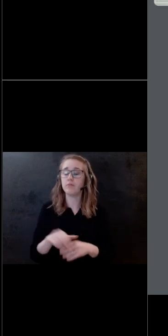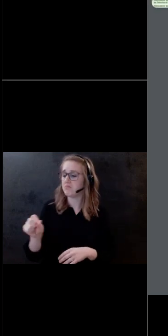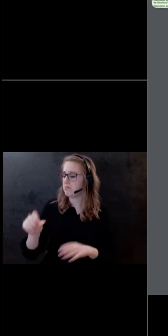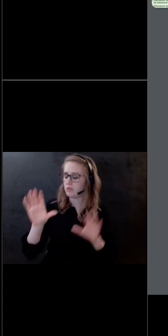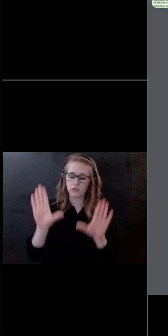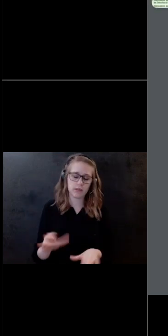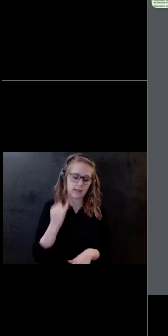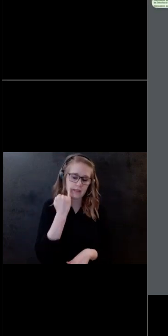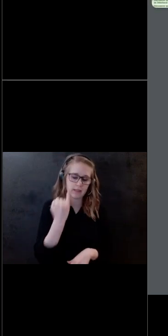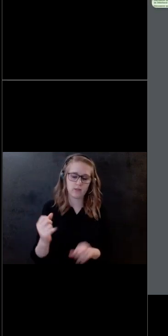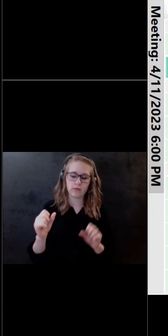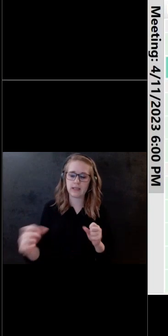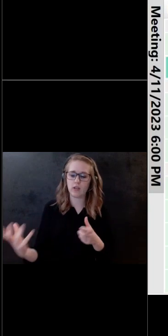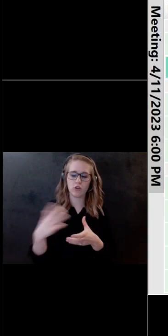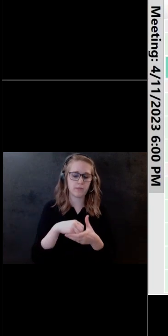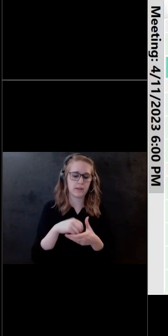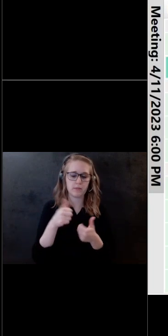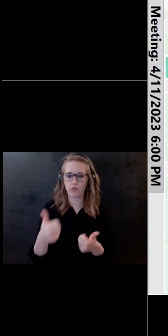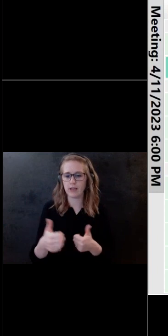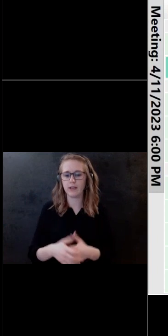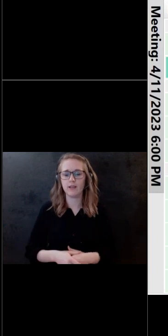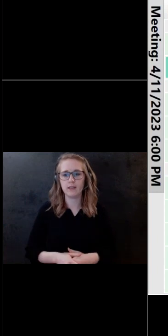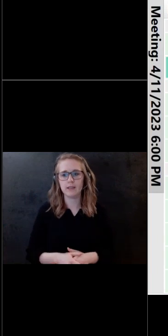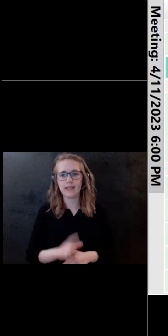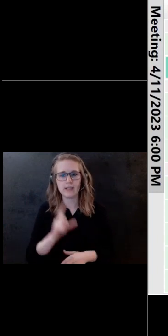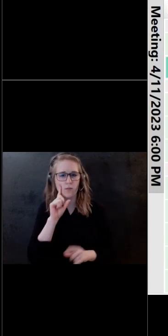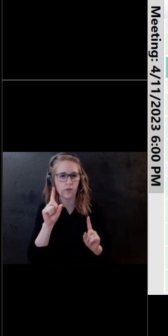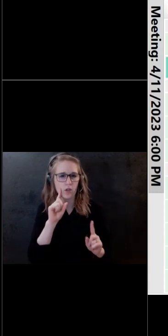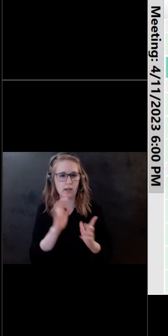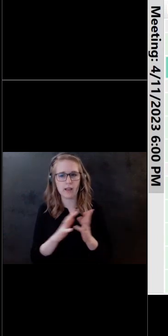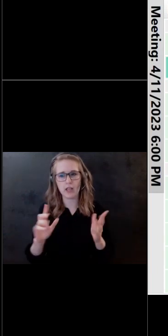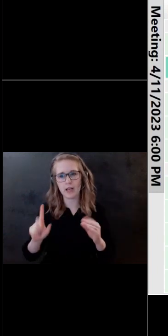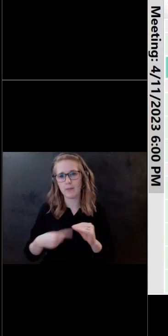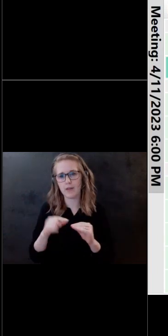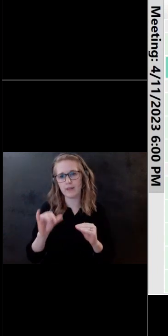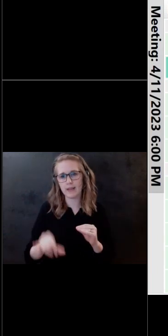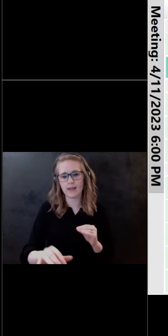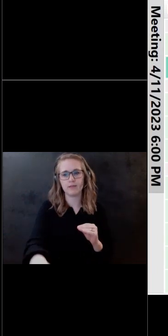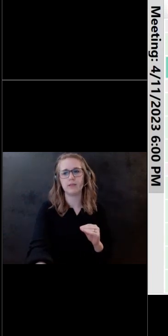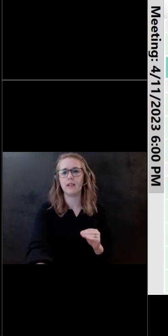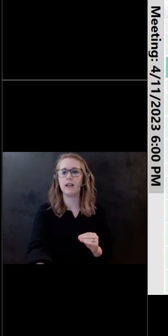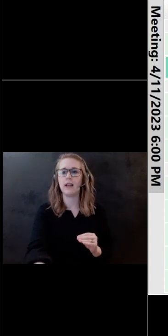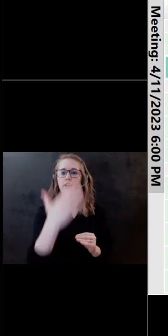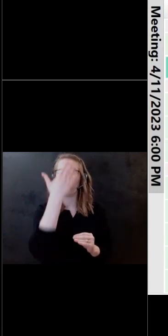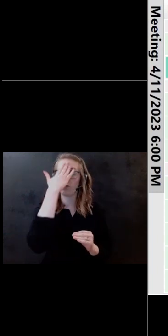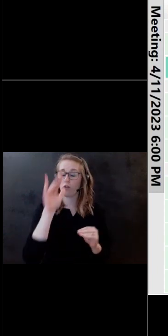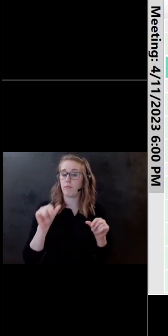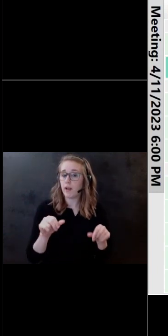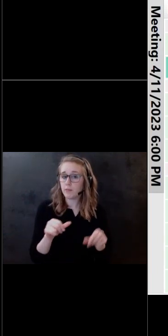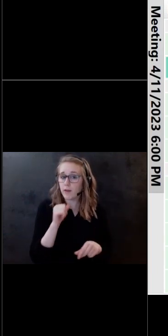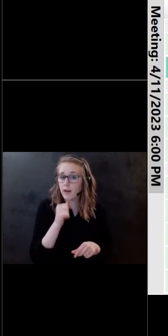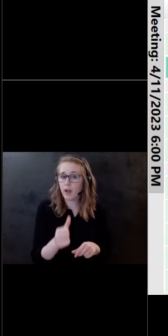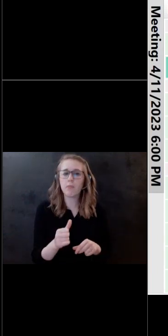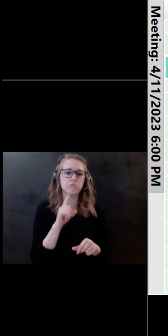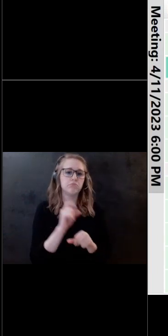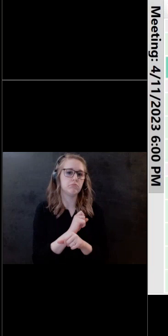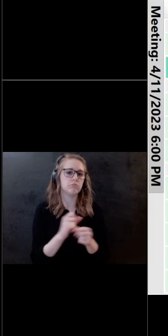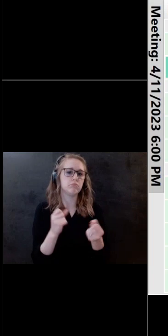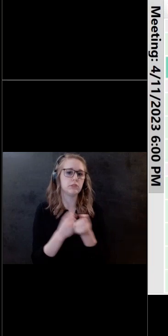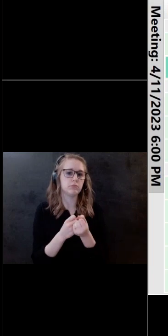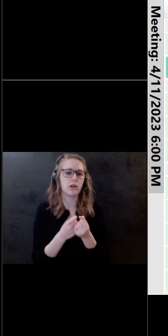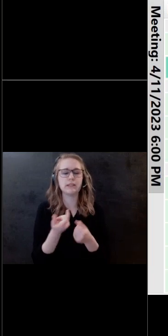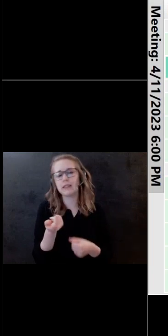boundary, it'd be great. You know, I think we've heard a lot about that. I don't know if it's feasible or not, but I definitely support this. I think, yes, it's a